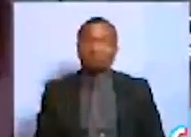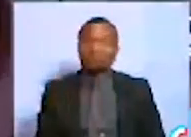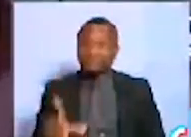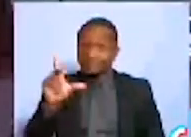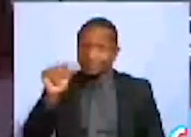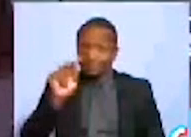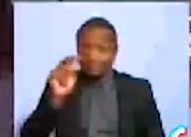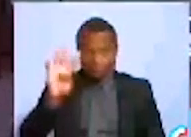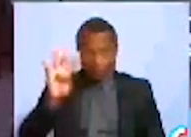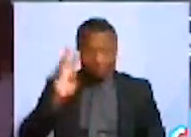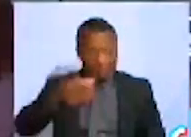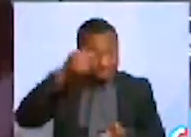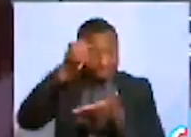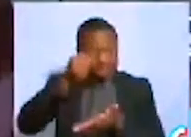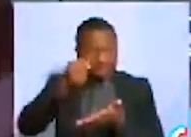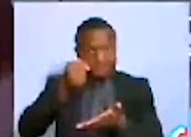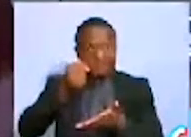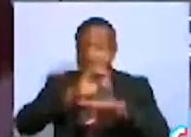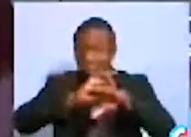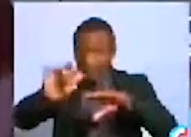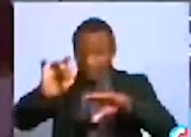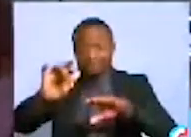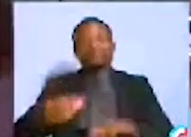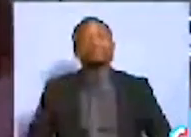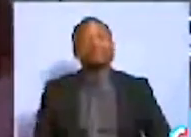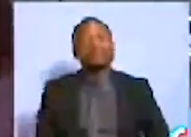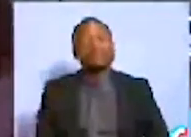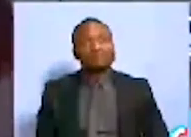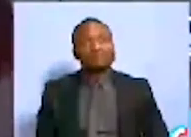The 2024 budget is empty.